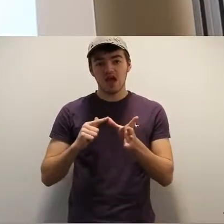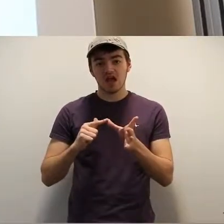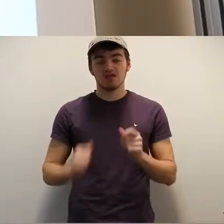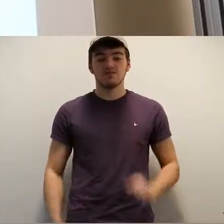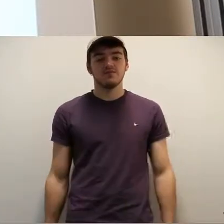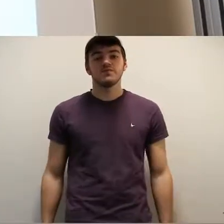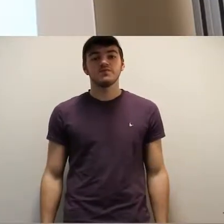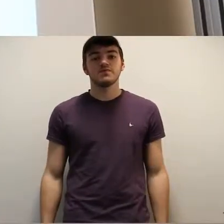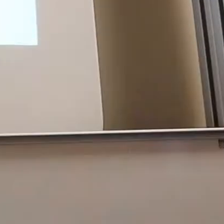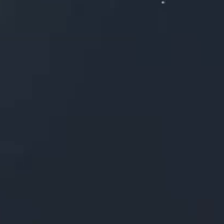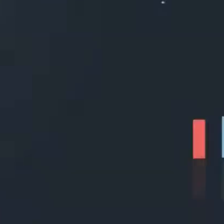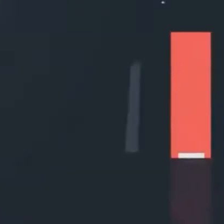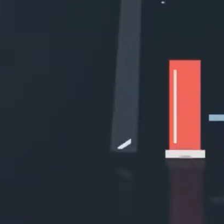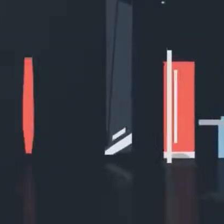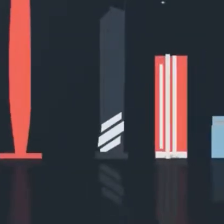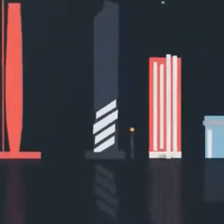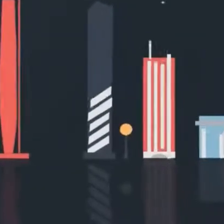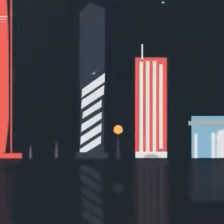as it grows.